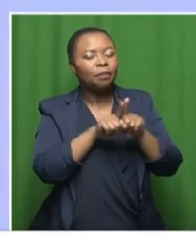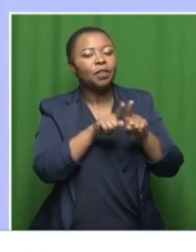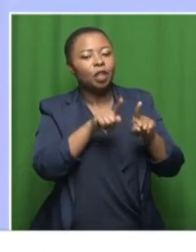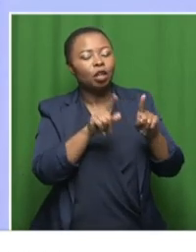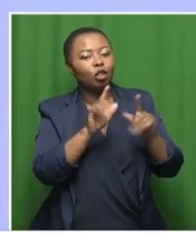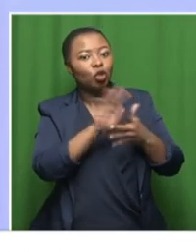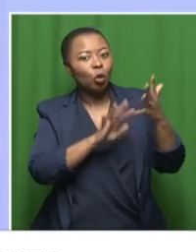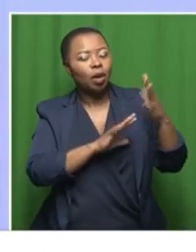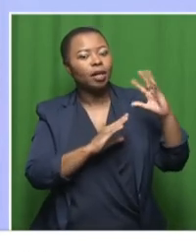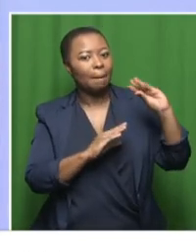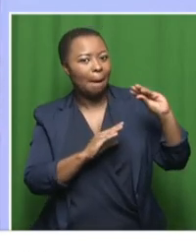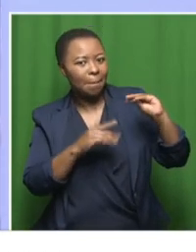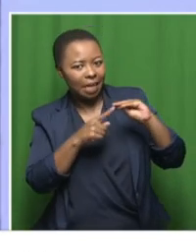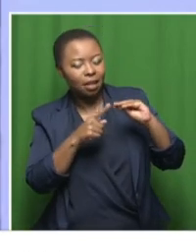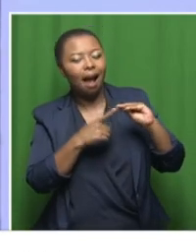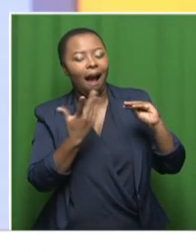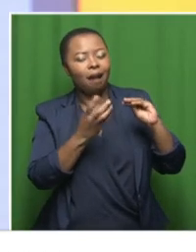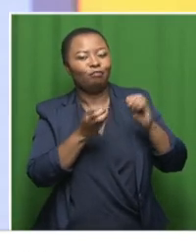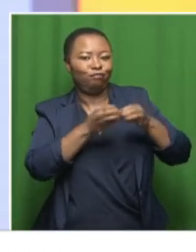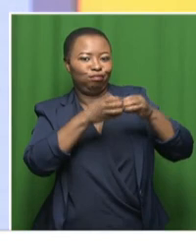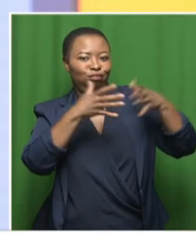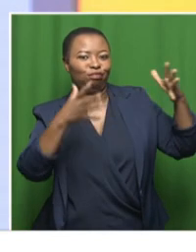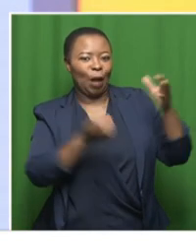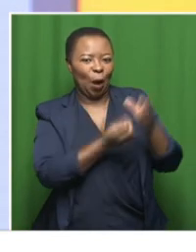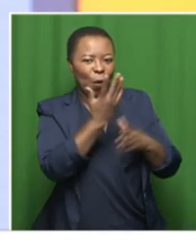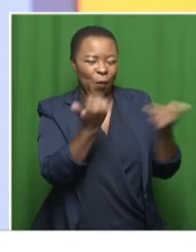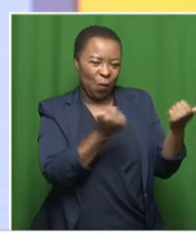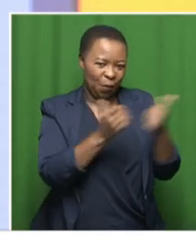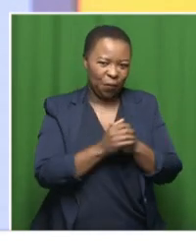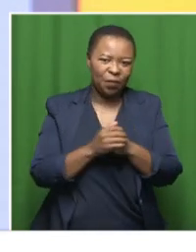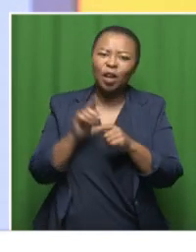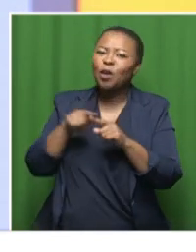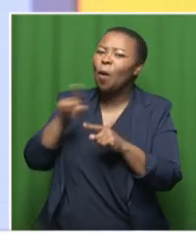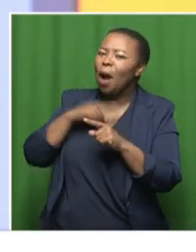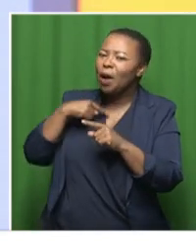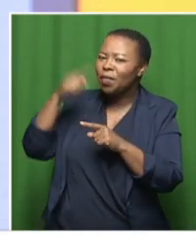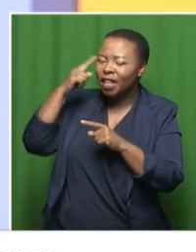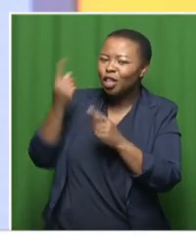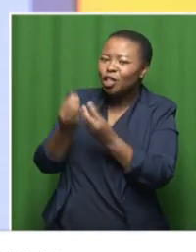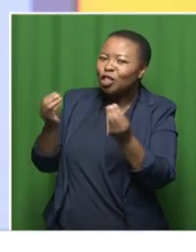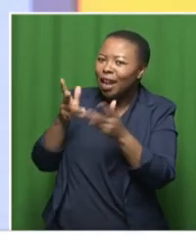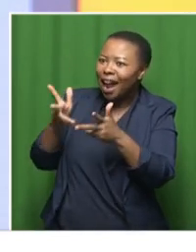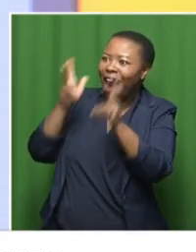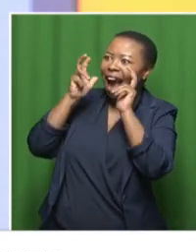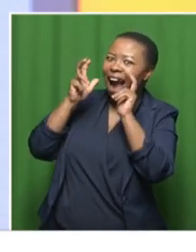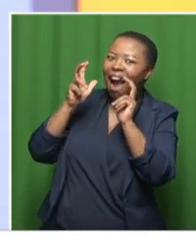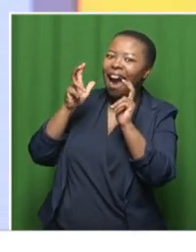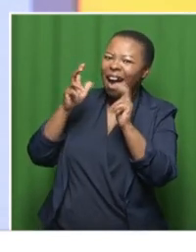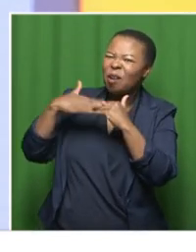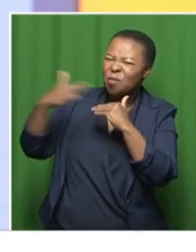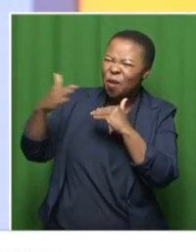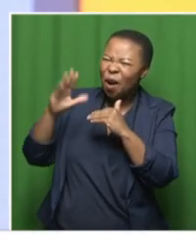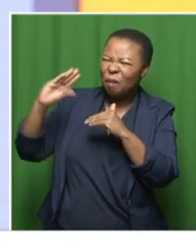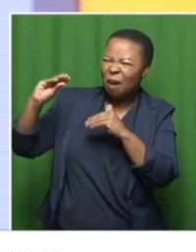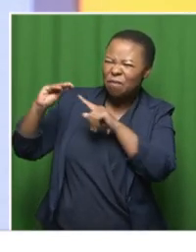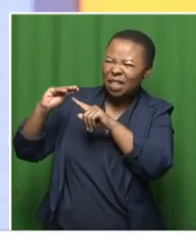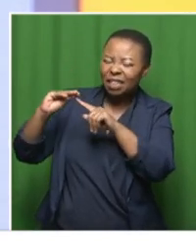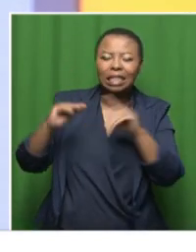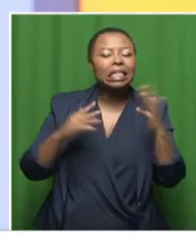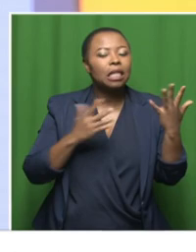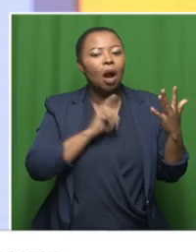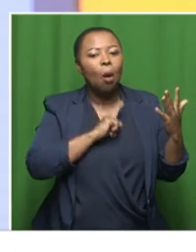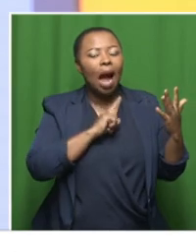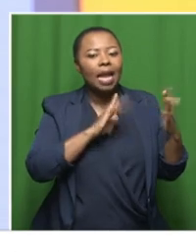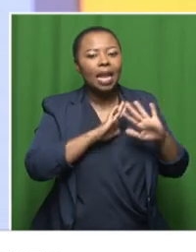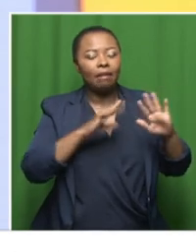So it just grew from there. Right. And why do you think kids listen more to puppets? Well, because puppets are